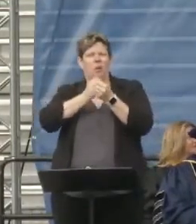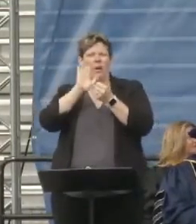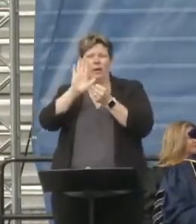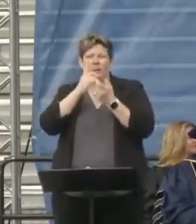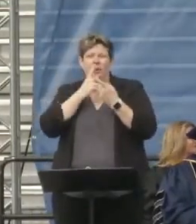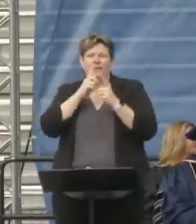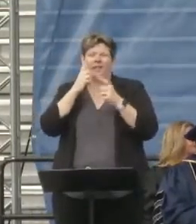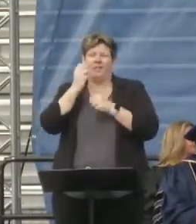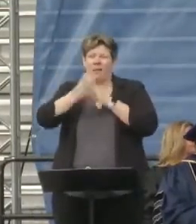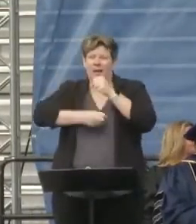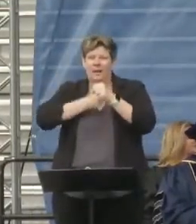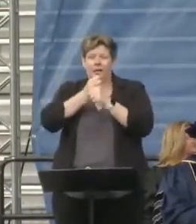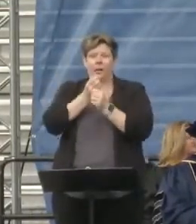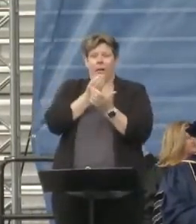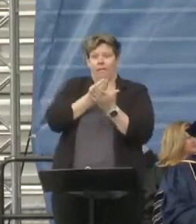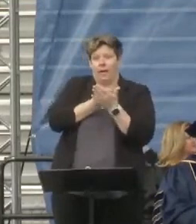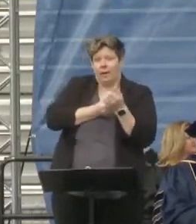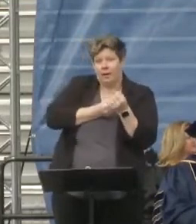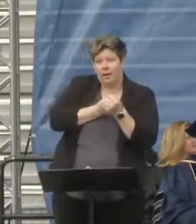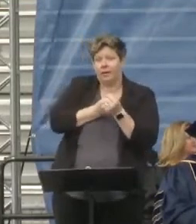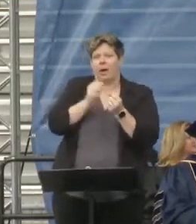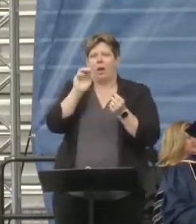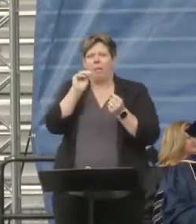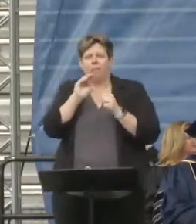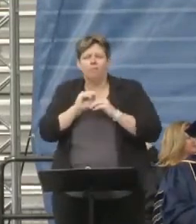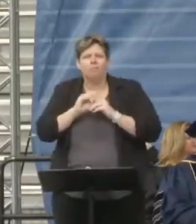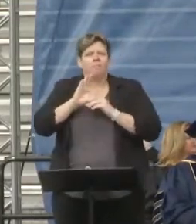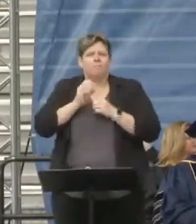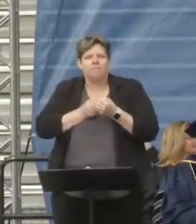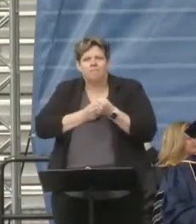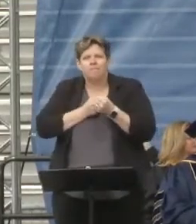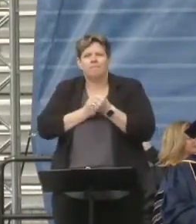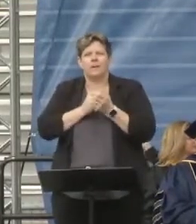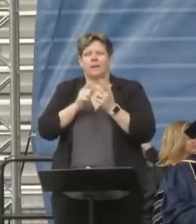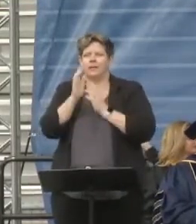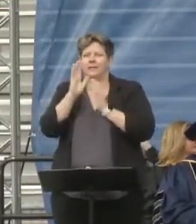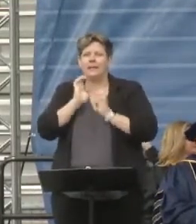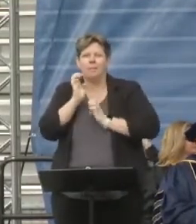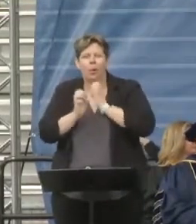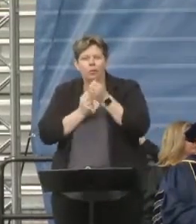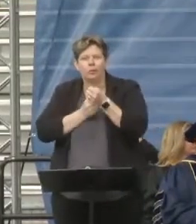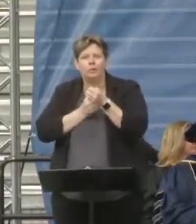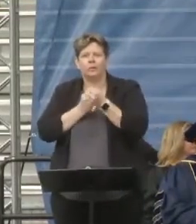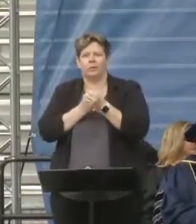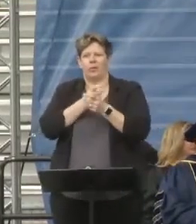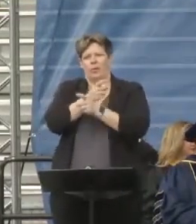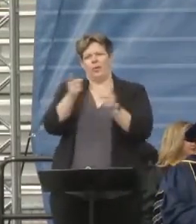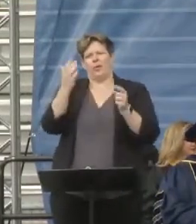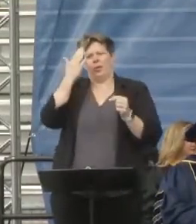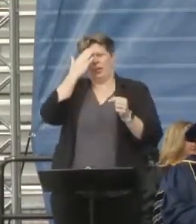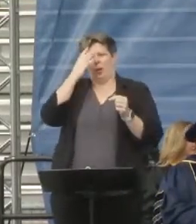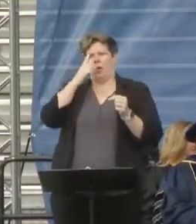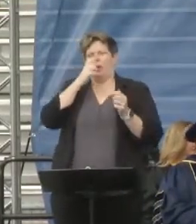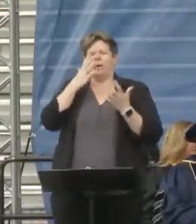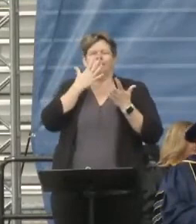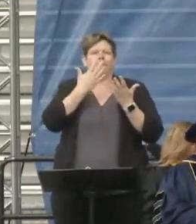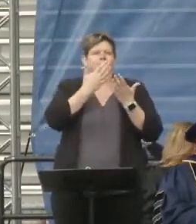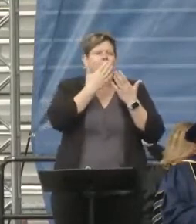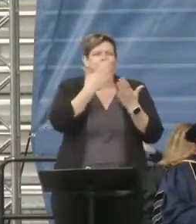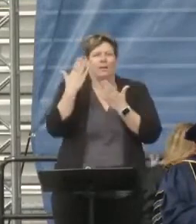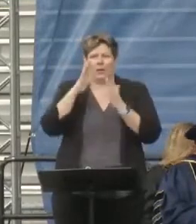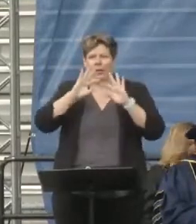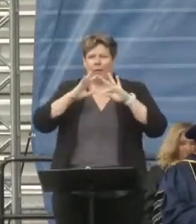years, providing financial, moral, and emotional support. I know you are aware of your debt of gratitude to